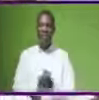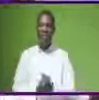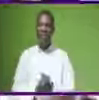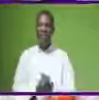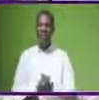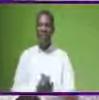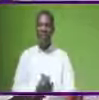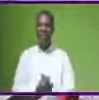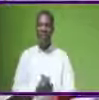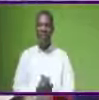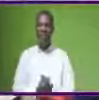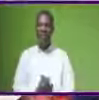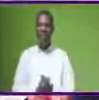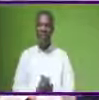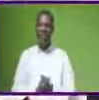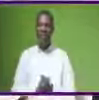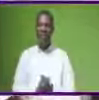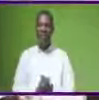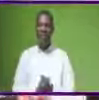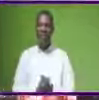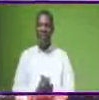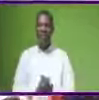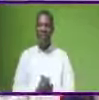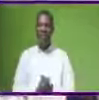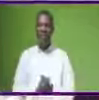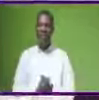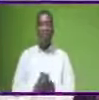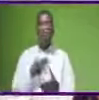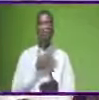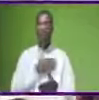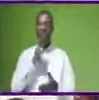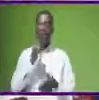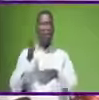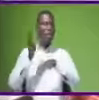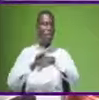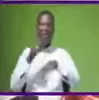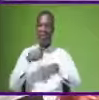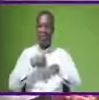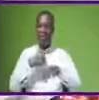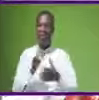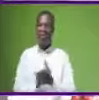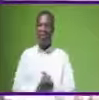Me pa mo chao. Monso me mu.